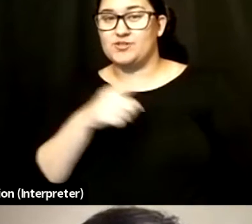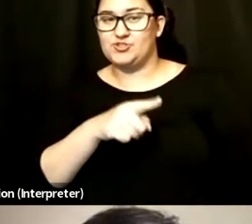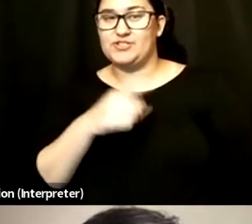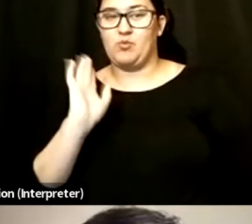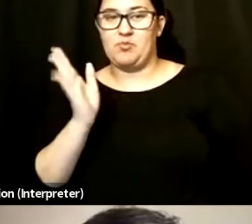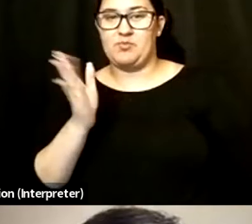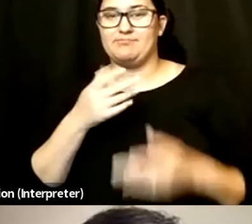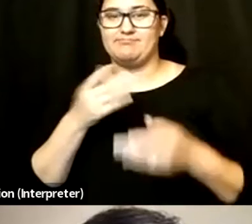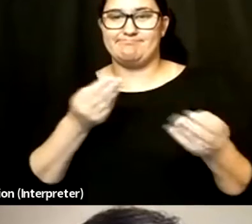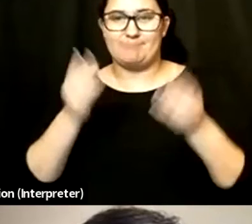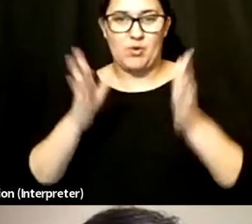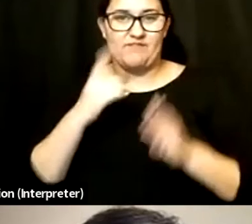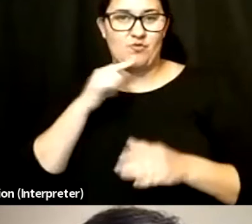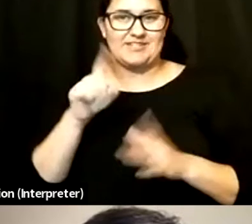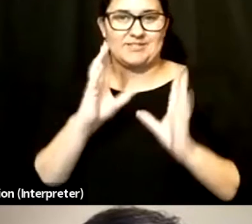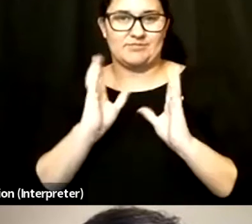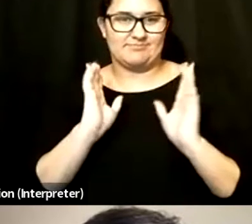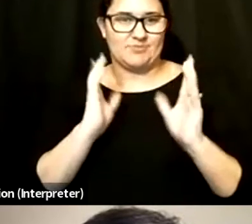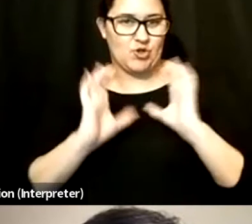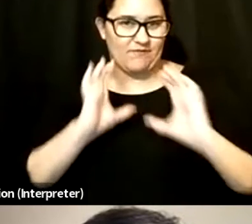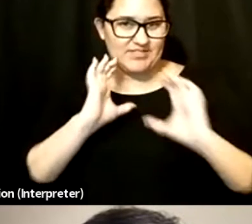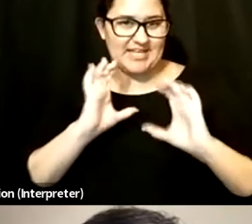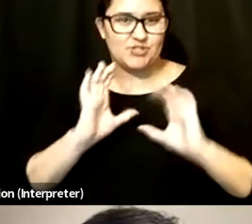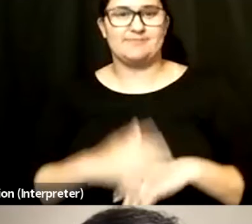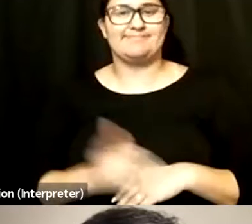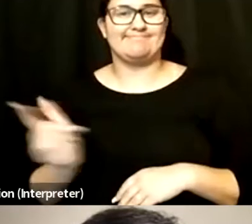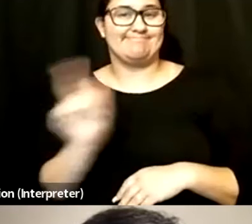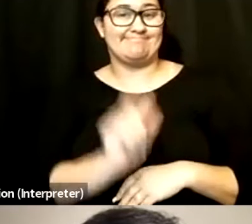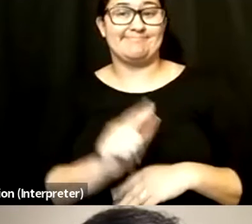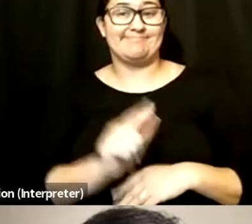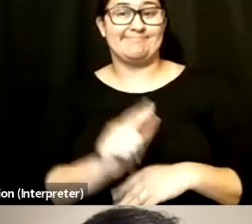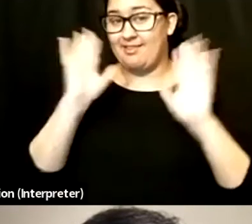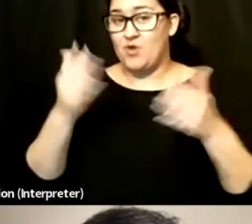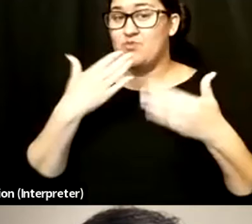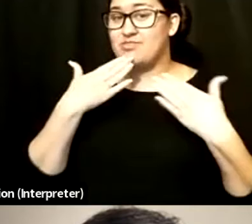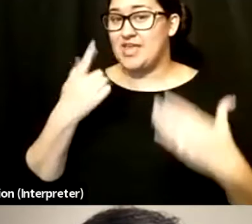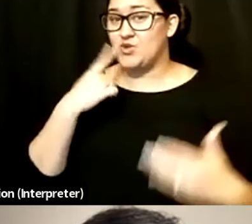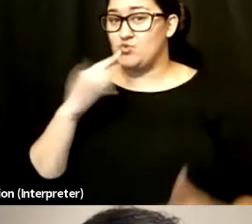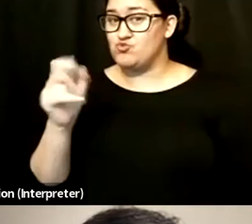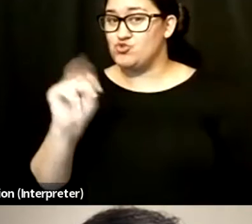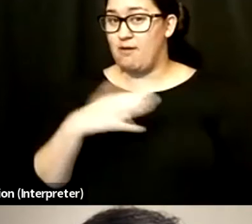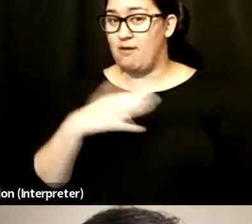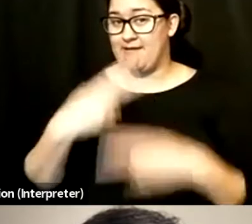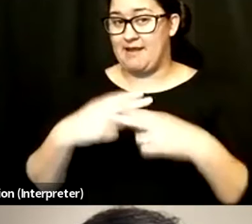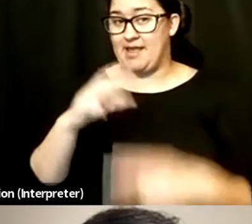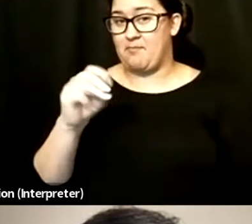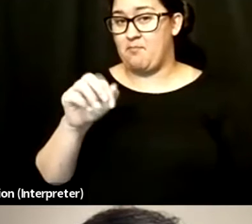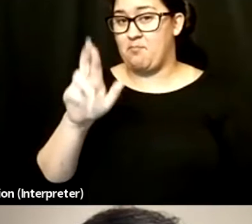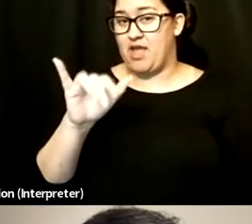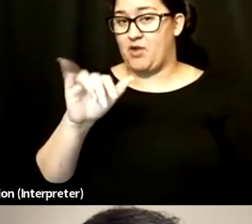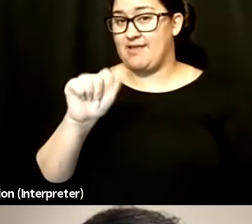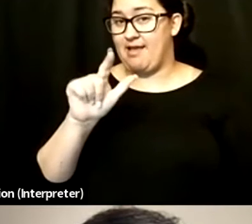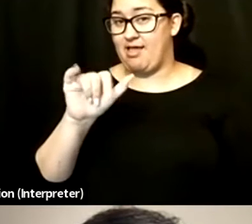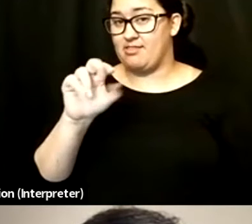Mary Allison, please. Thank you, John. Hello, my name is Mary Allison Cook, and I will be the moderator for